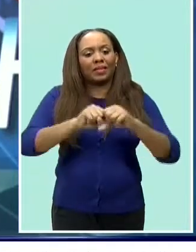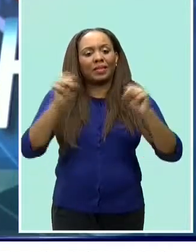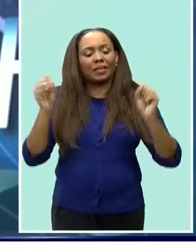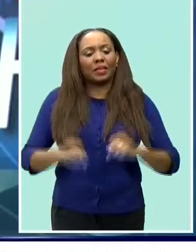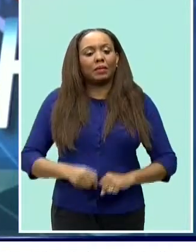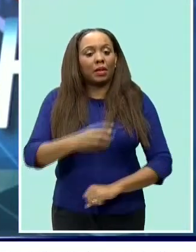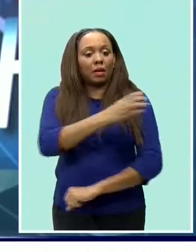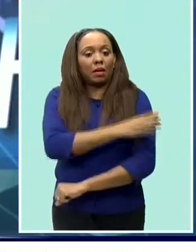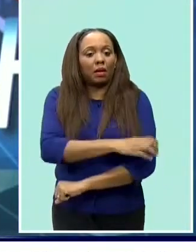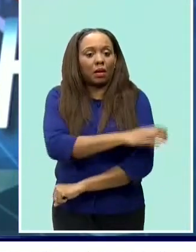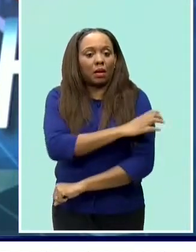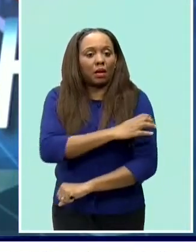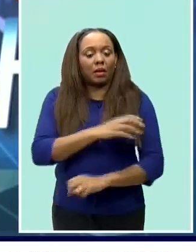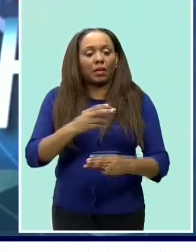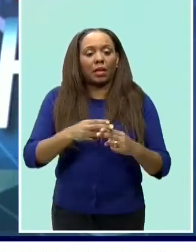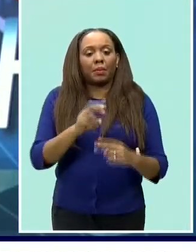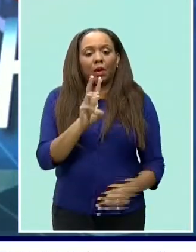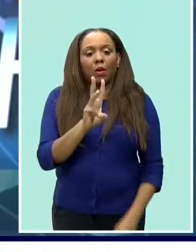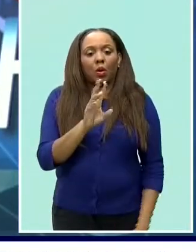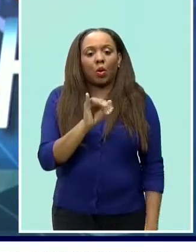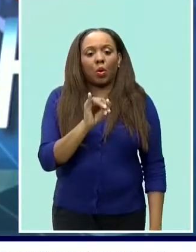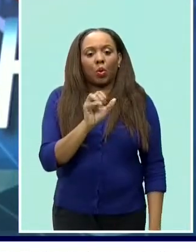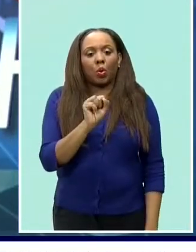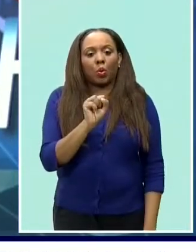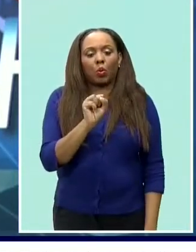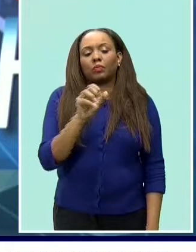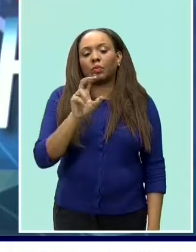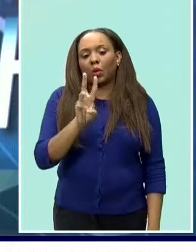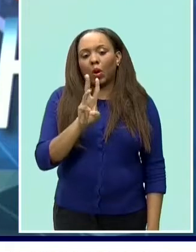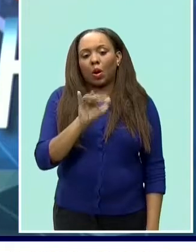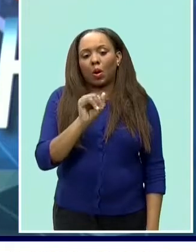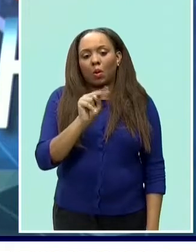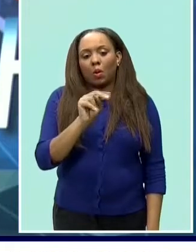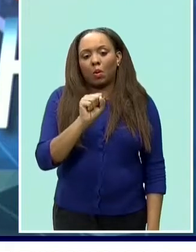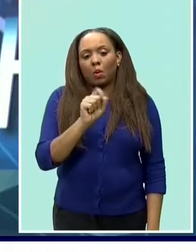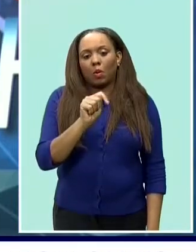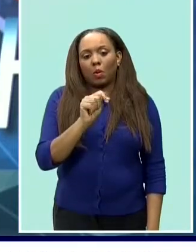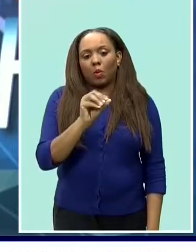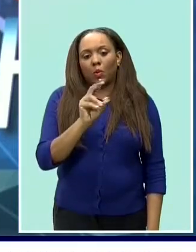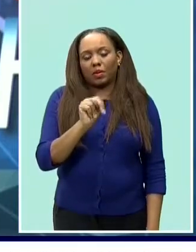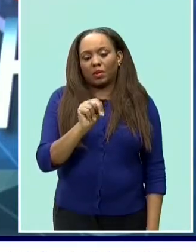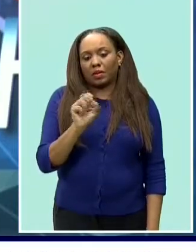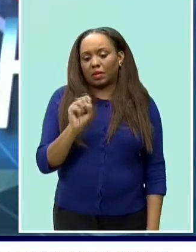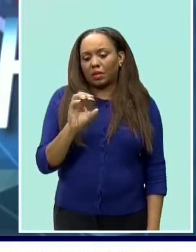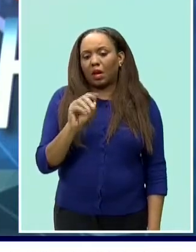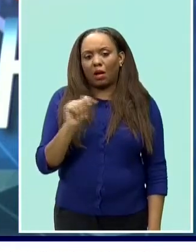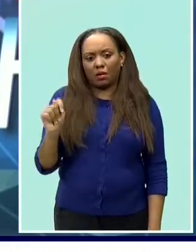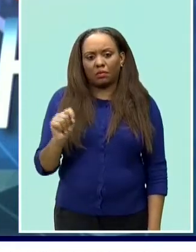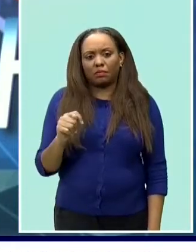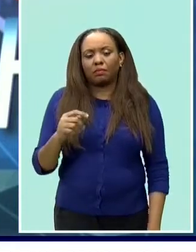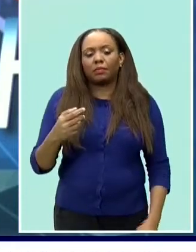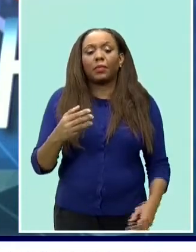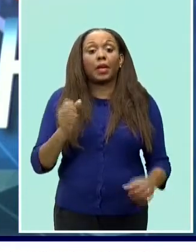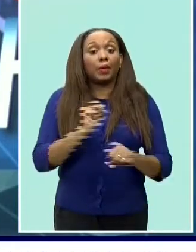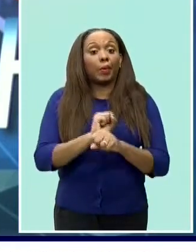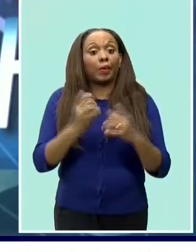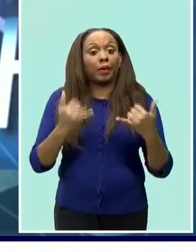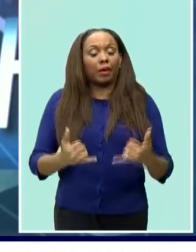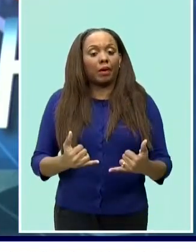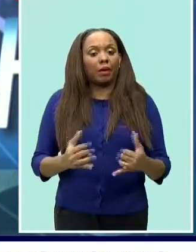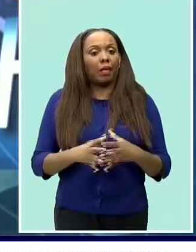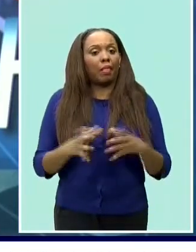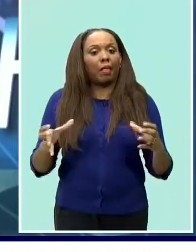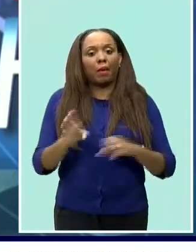is working well so far, with a large number of Barbadians making use of the extended hours. The minister made the remarks during a